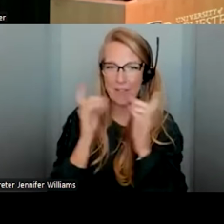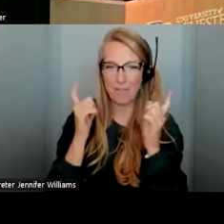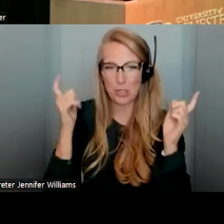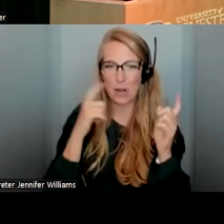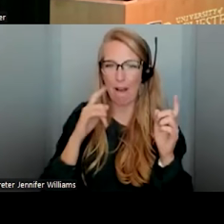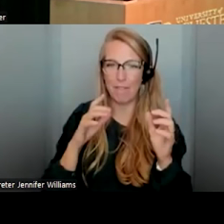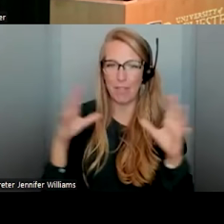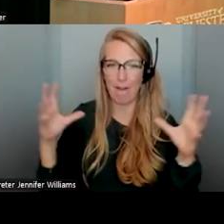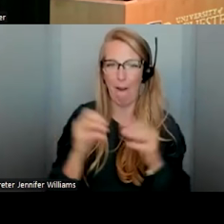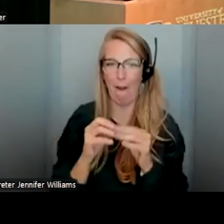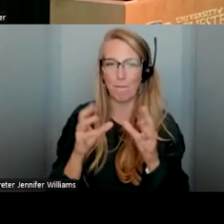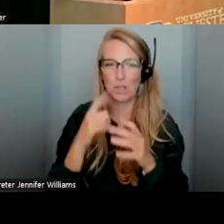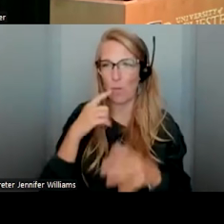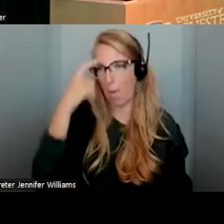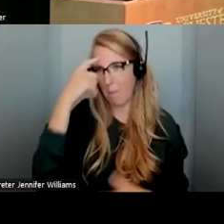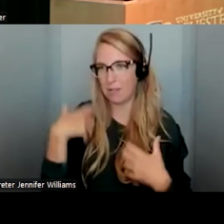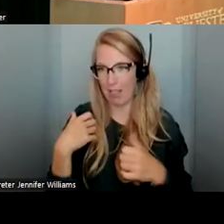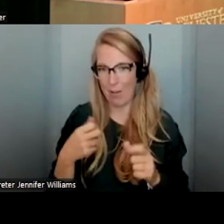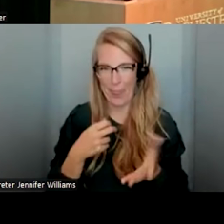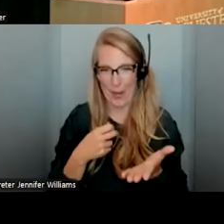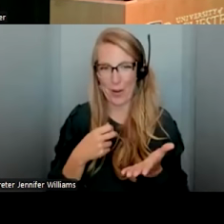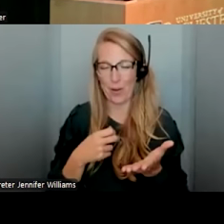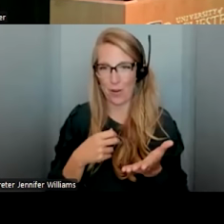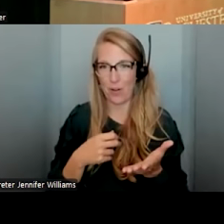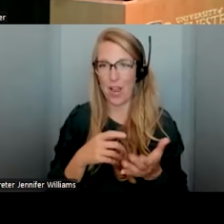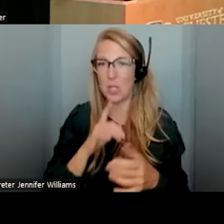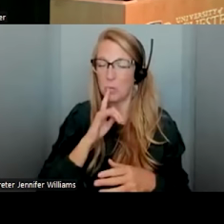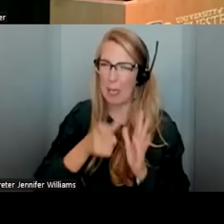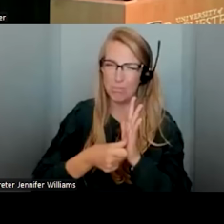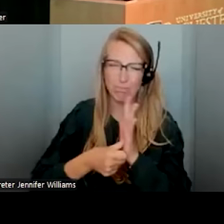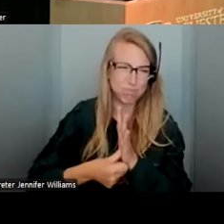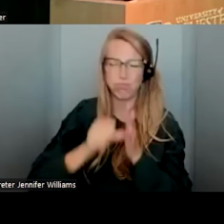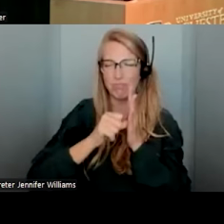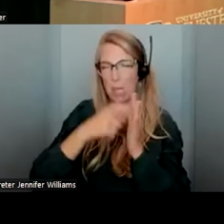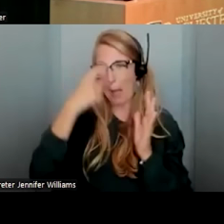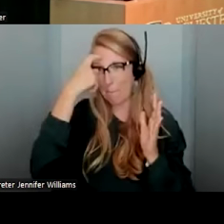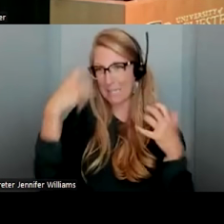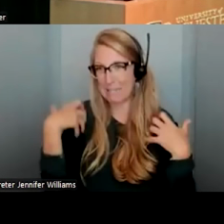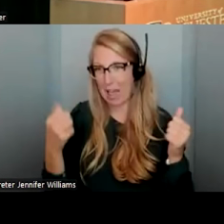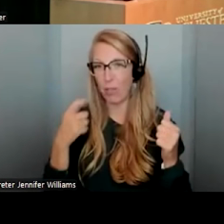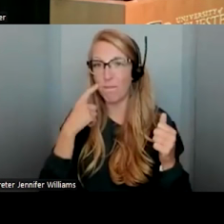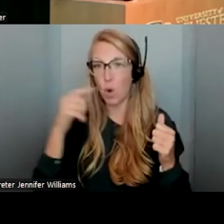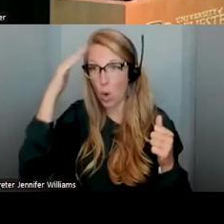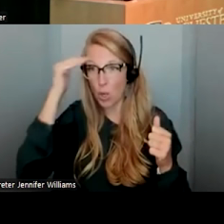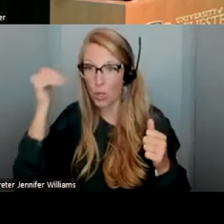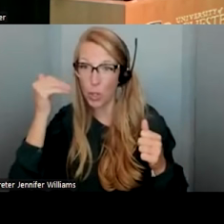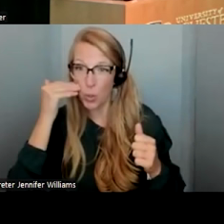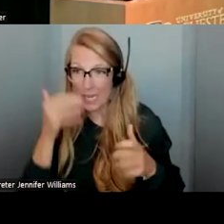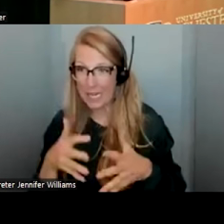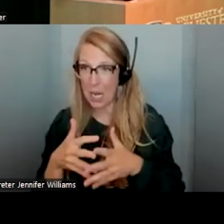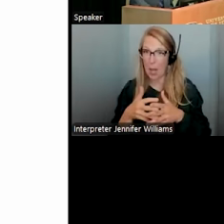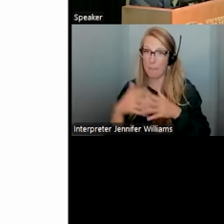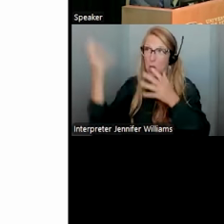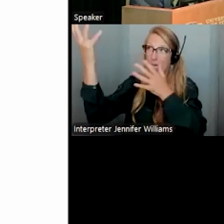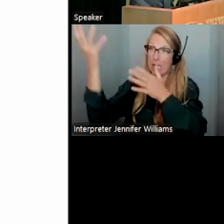and really stress the importance of mental health among Korean American immigrants that I've been working on for the